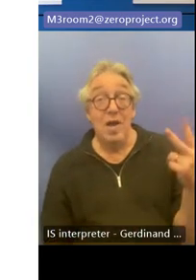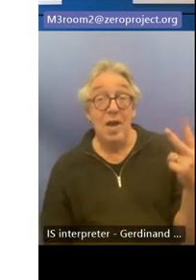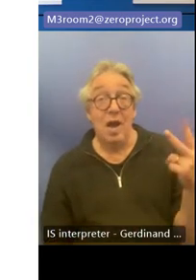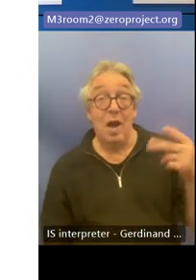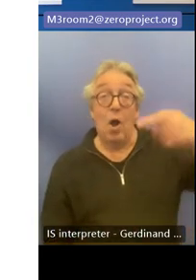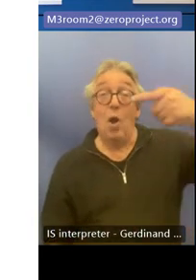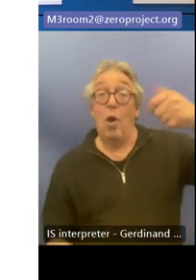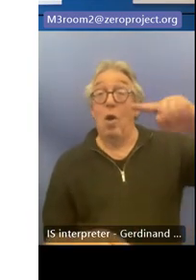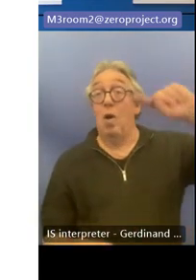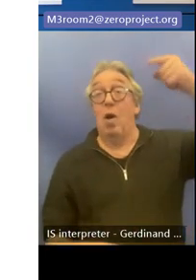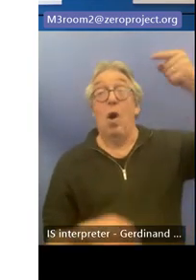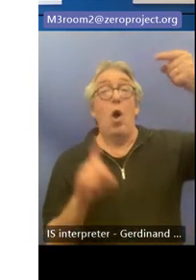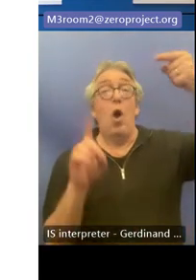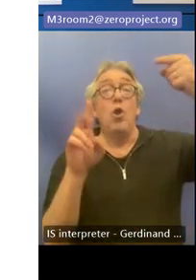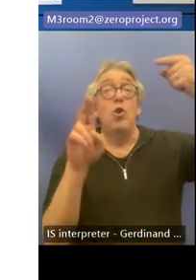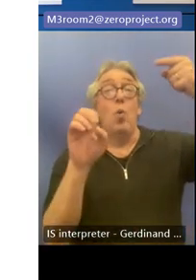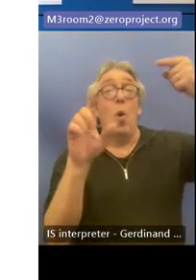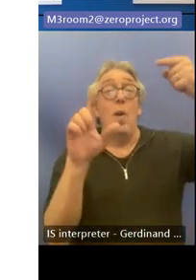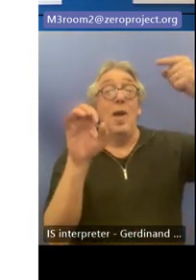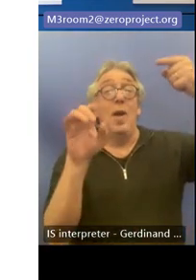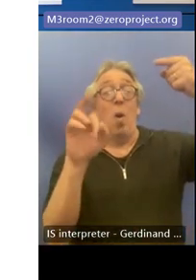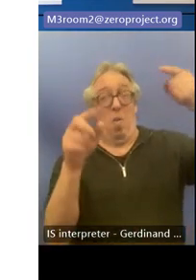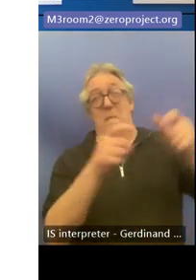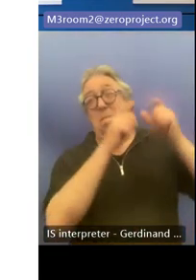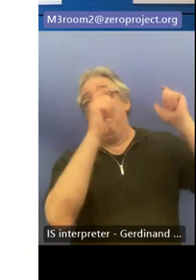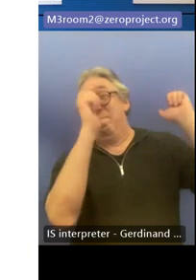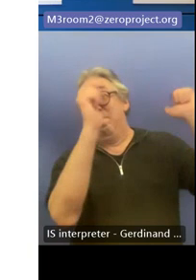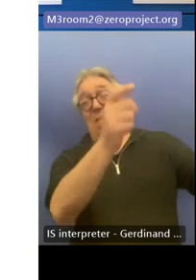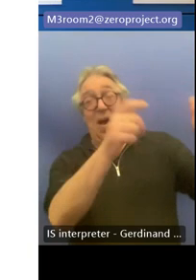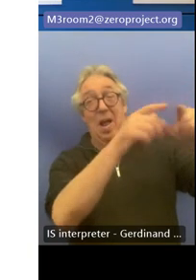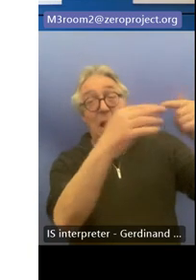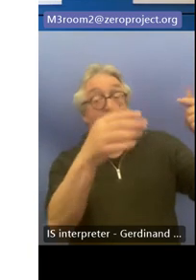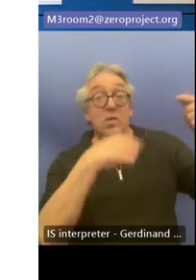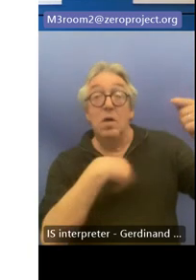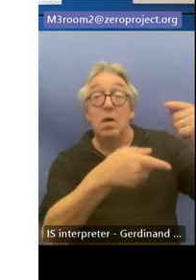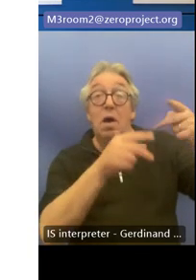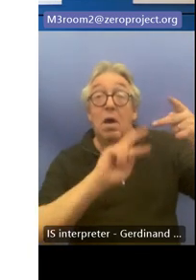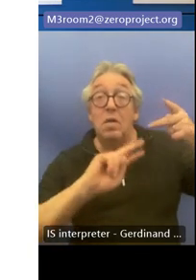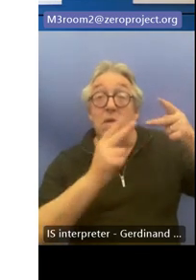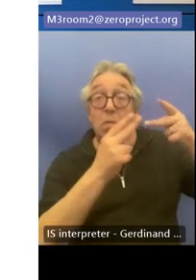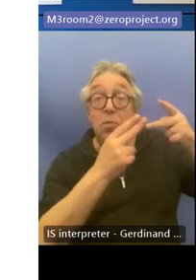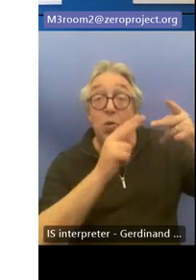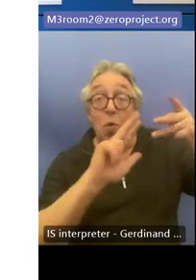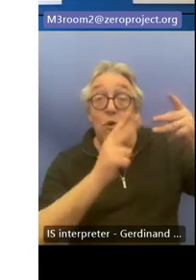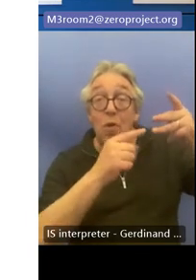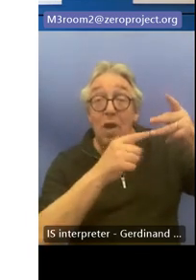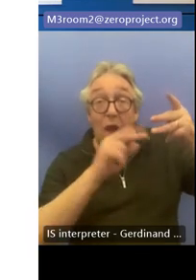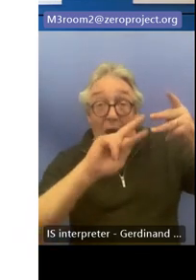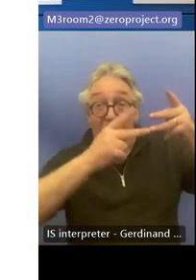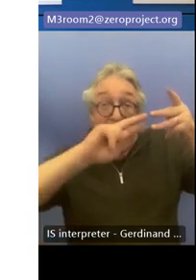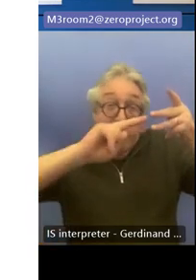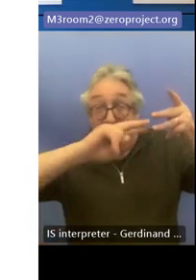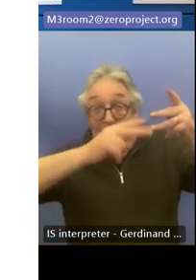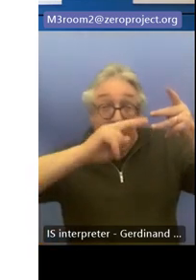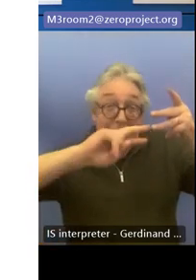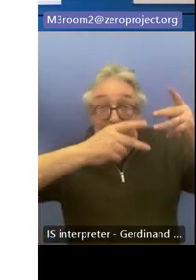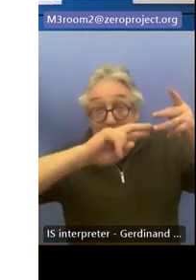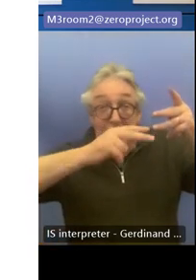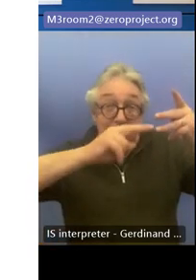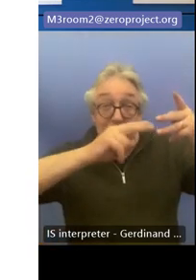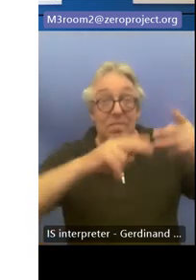So, you know those huge language learning apps. And we're number two and number three, constantly battling a little bit with Babbel.